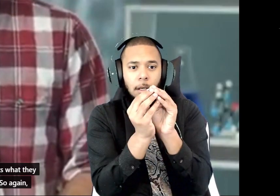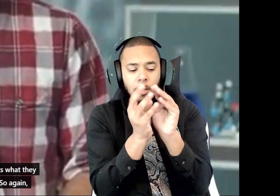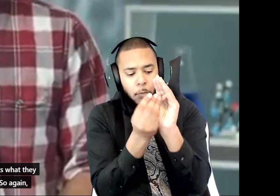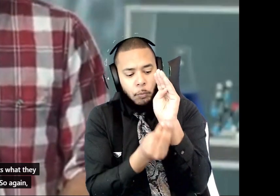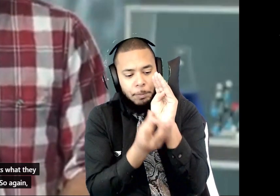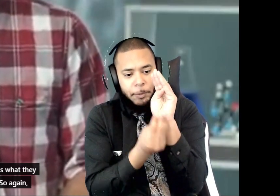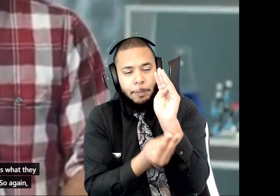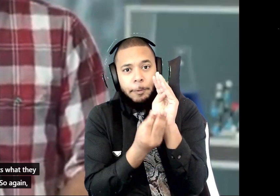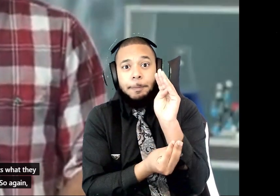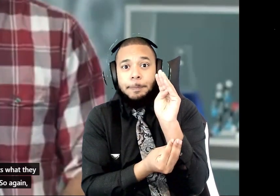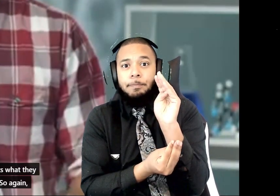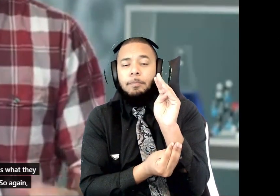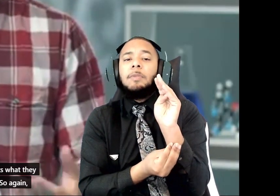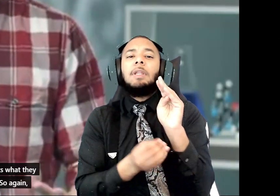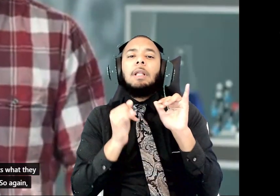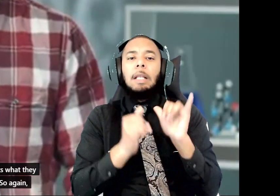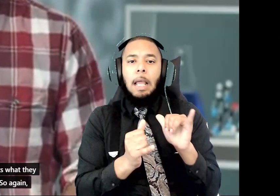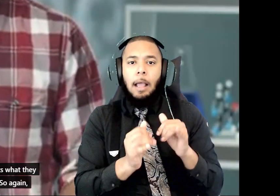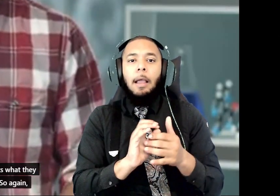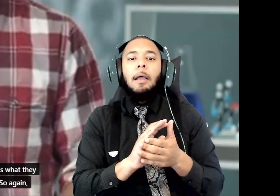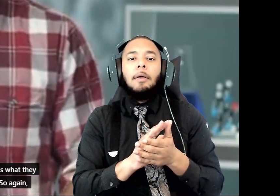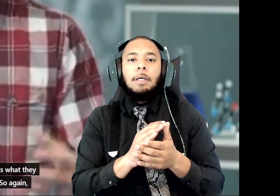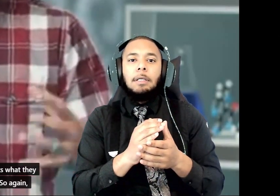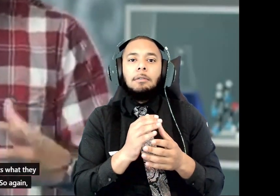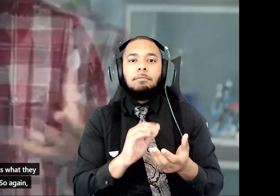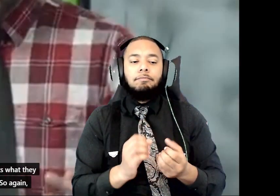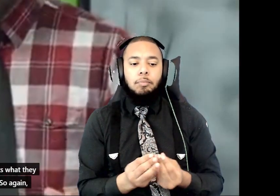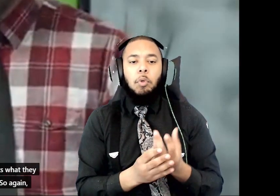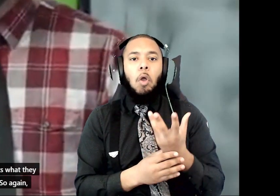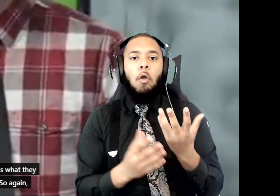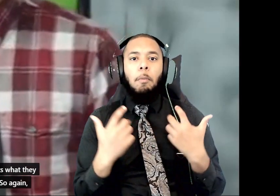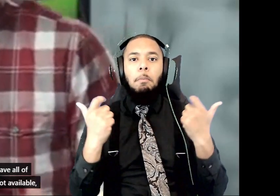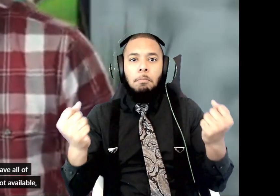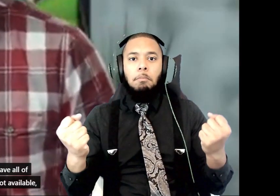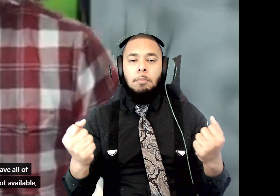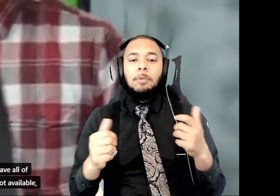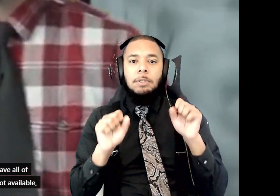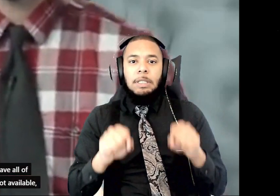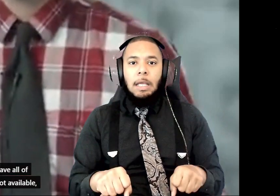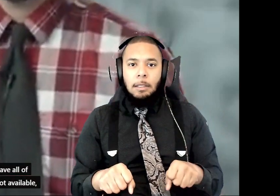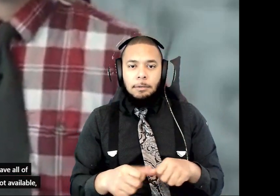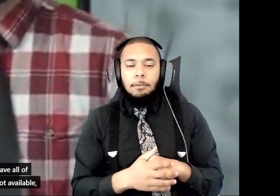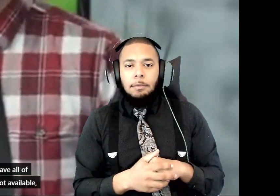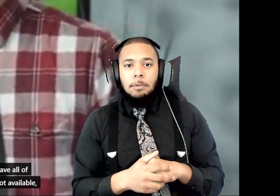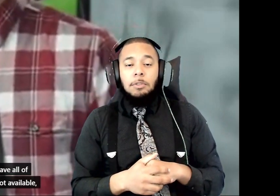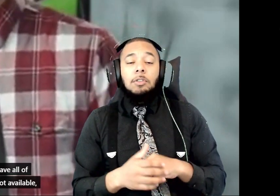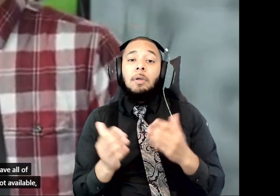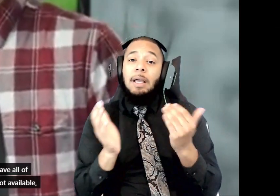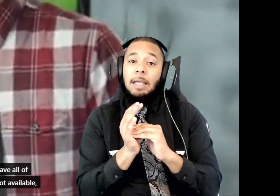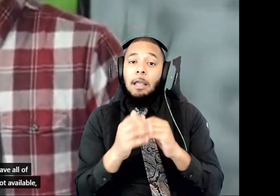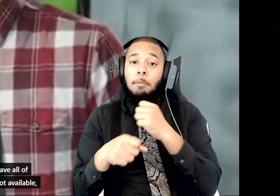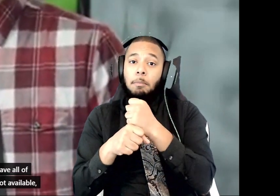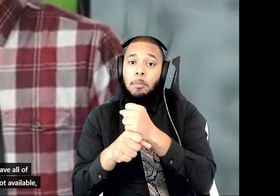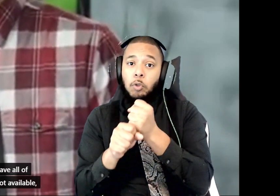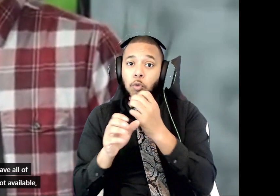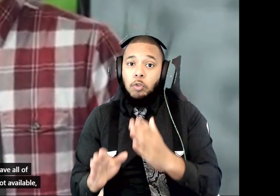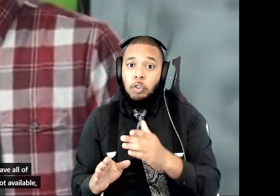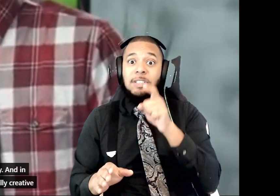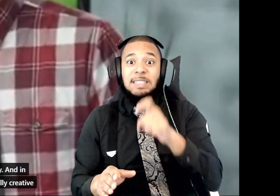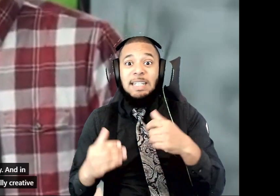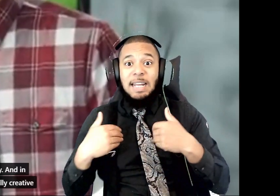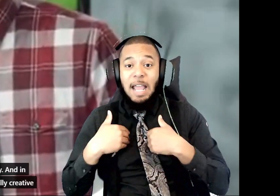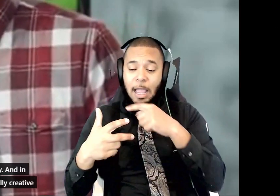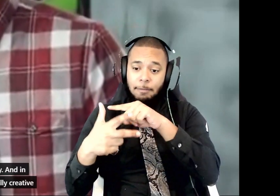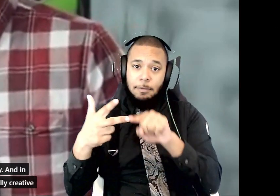that supplements what they are missing from the soil. So again, these producers have to have all of these things, and if they're not